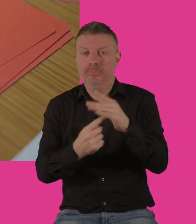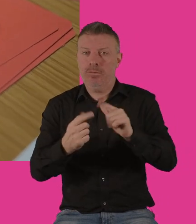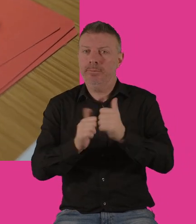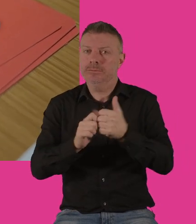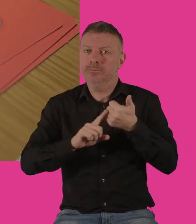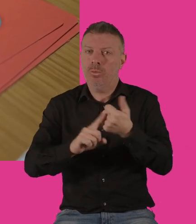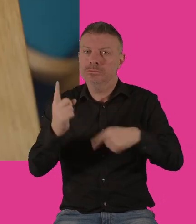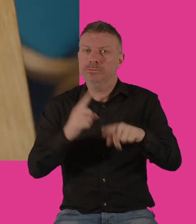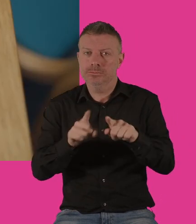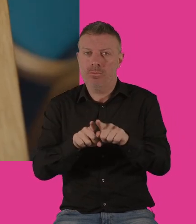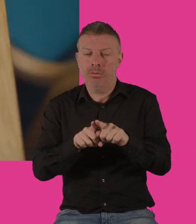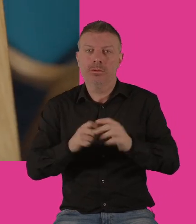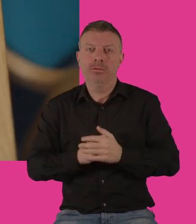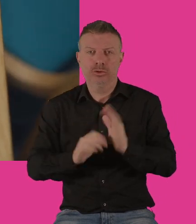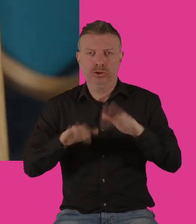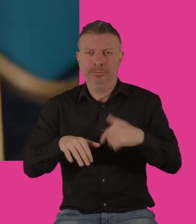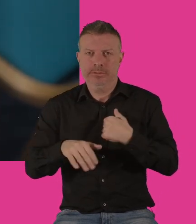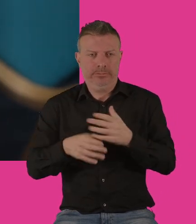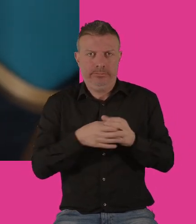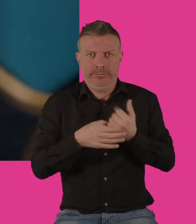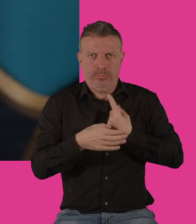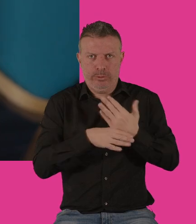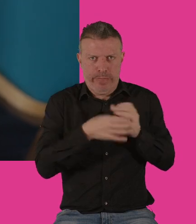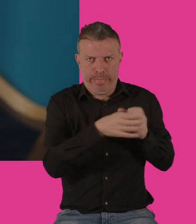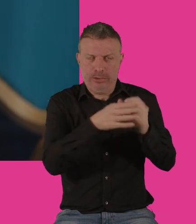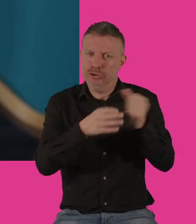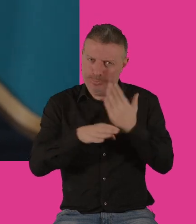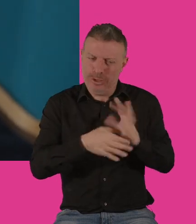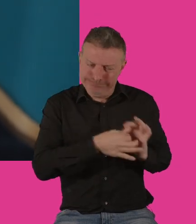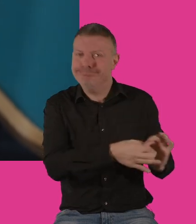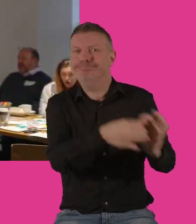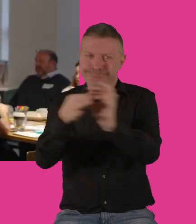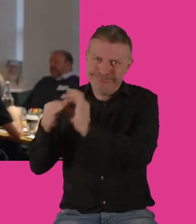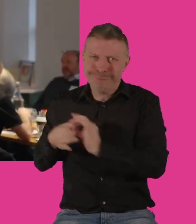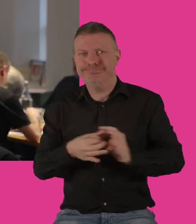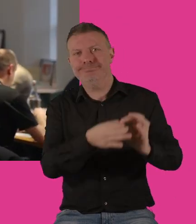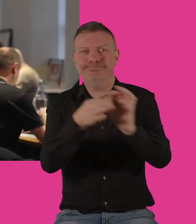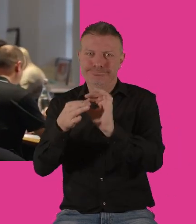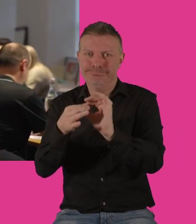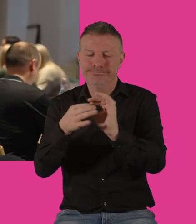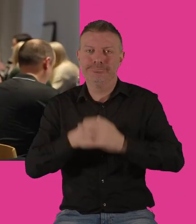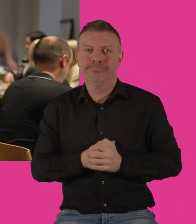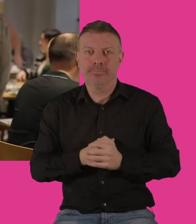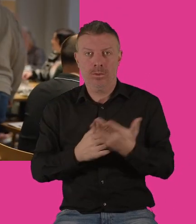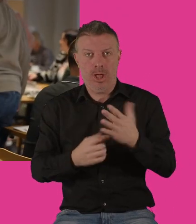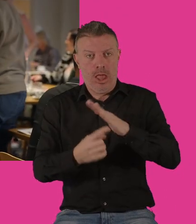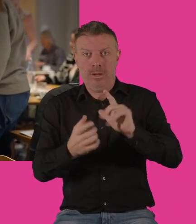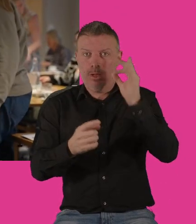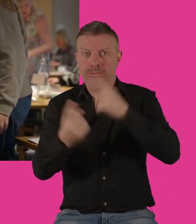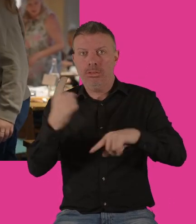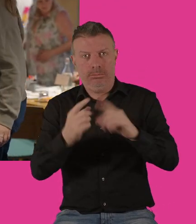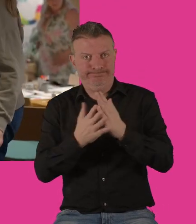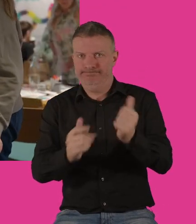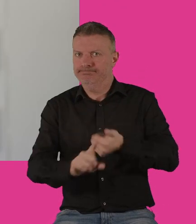support. We shouldn't be working in silos, we should all be working together. Well, local councils are very